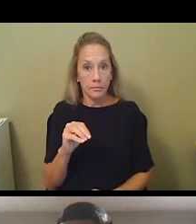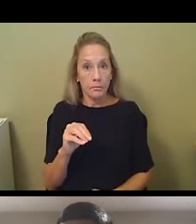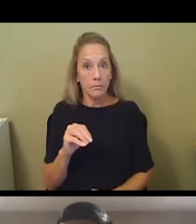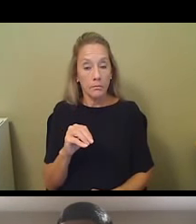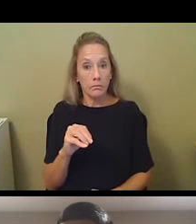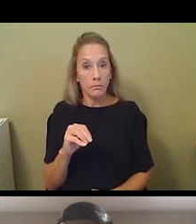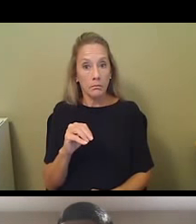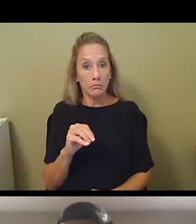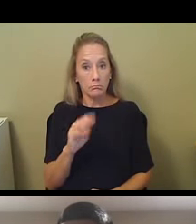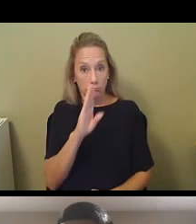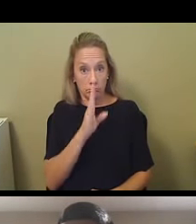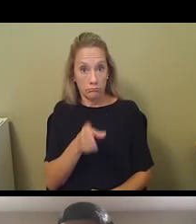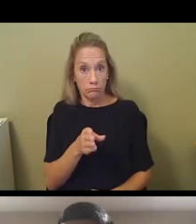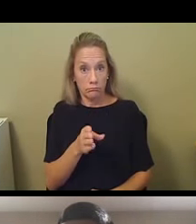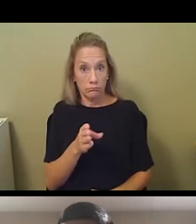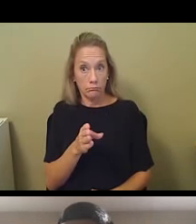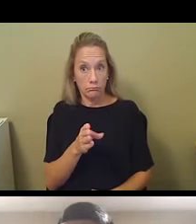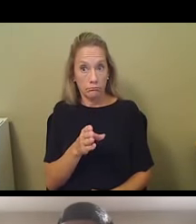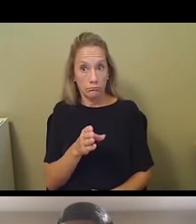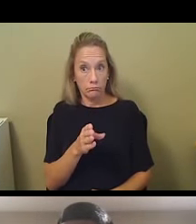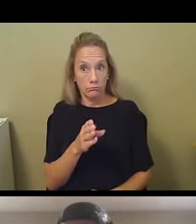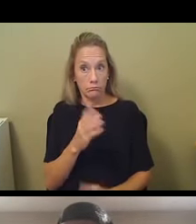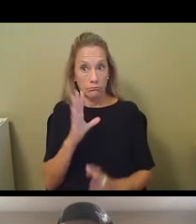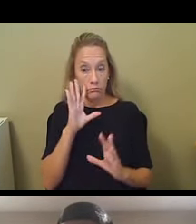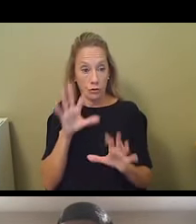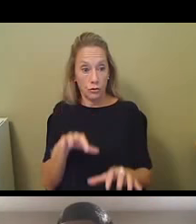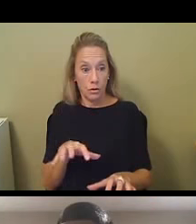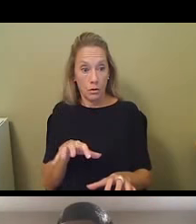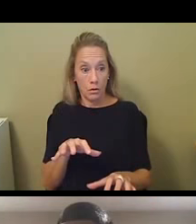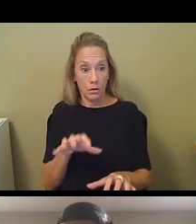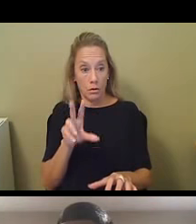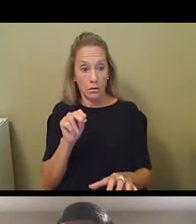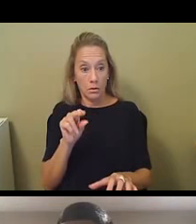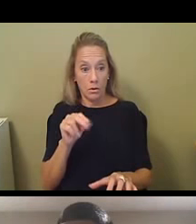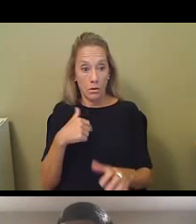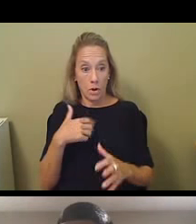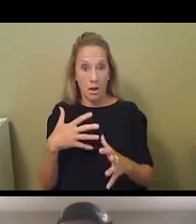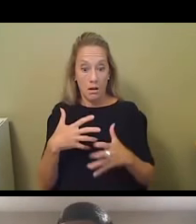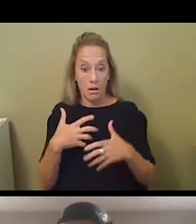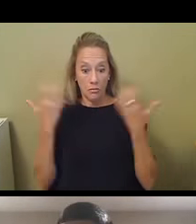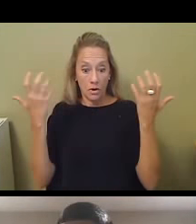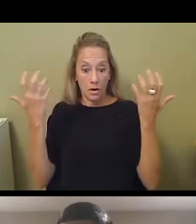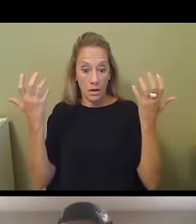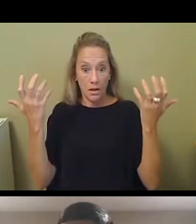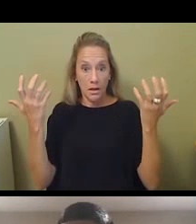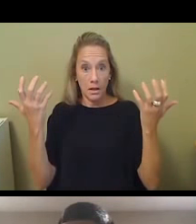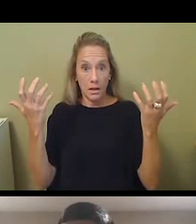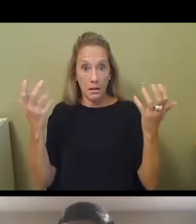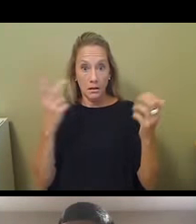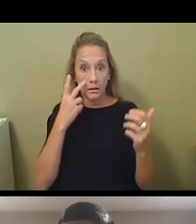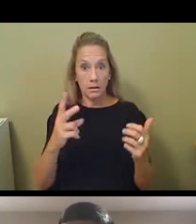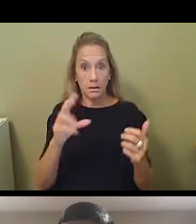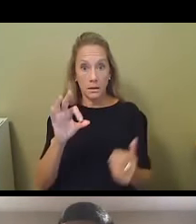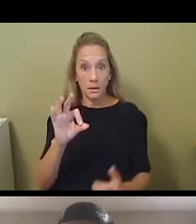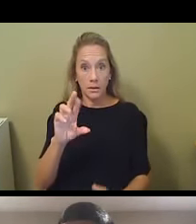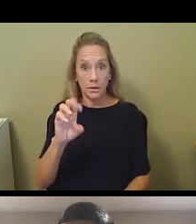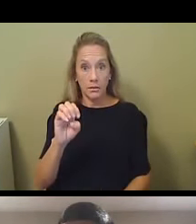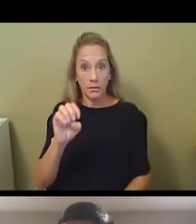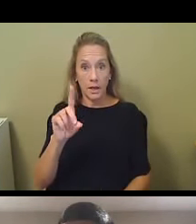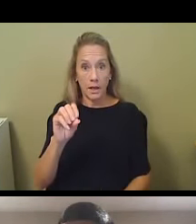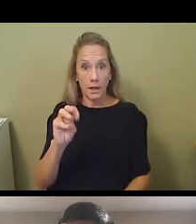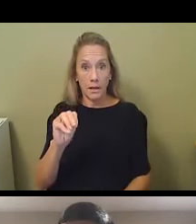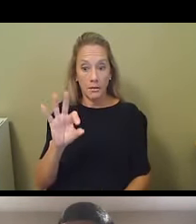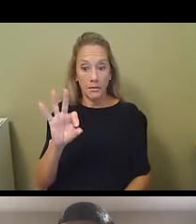was shocked. Actually, I was outraged to see the Freedom Forward video that he